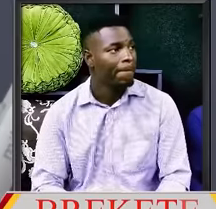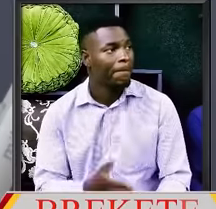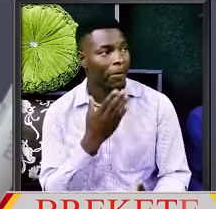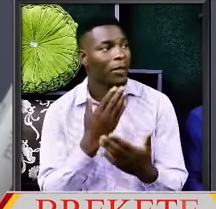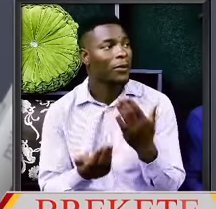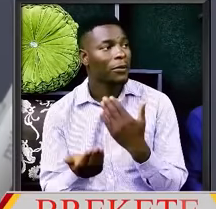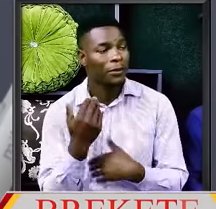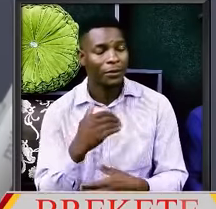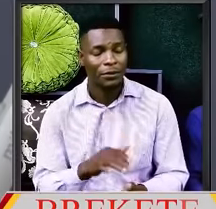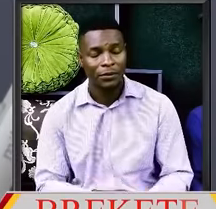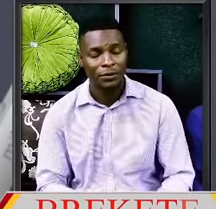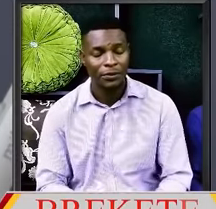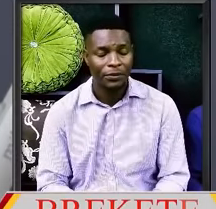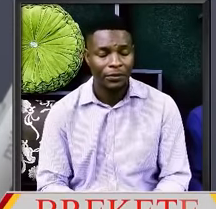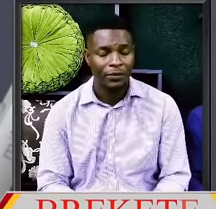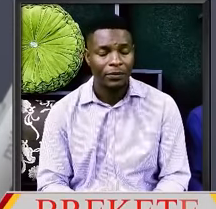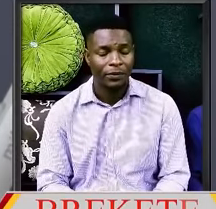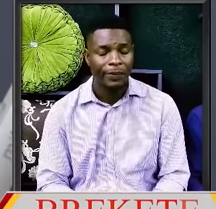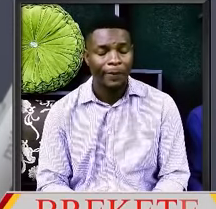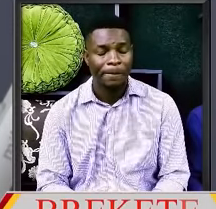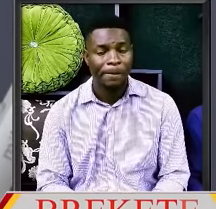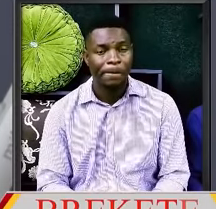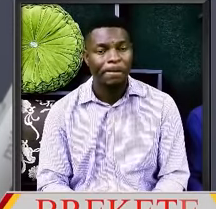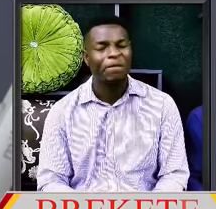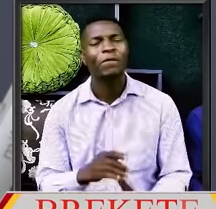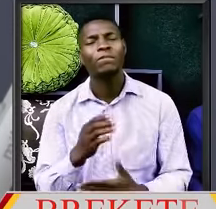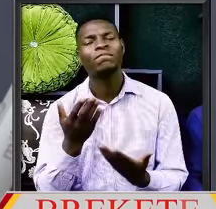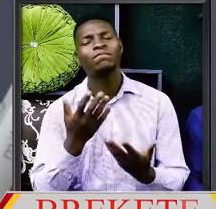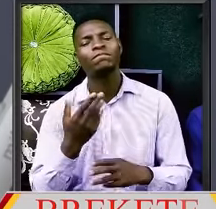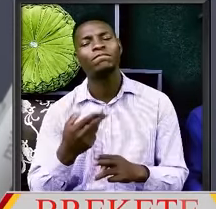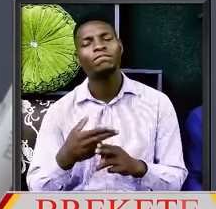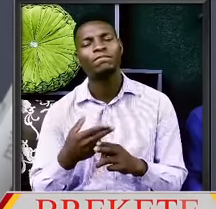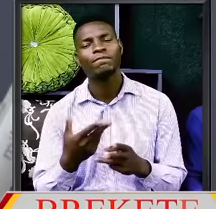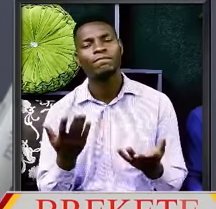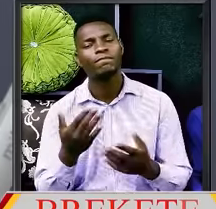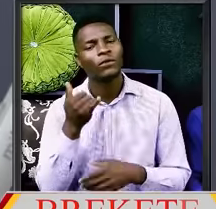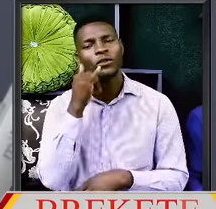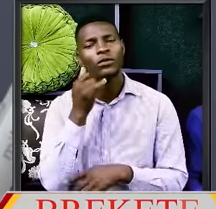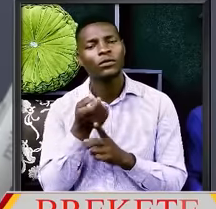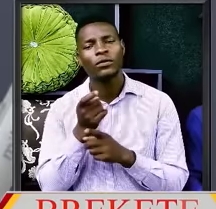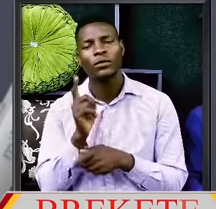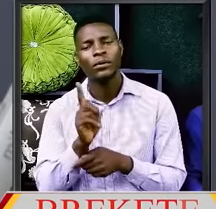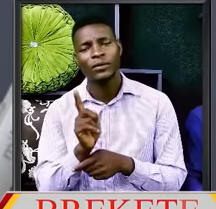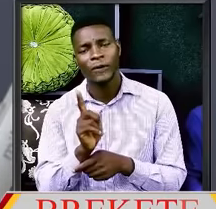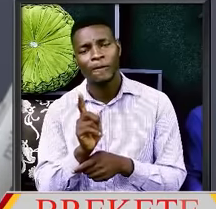You. Good morning. Hello, good morning, sir. What name be your name? Where you deva know from?